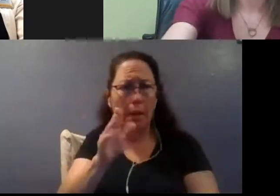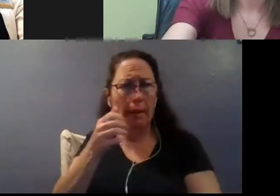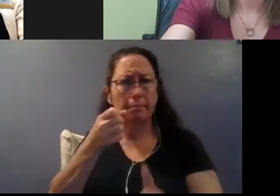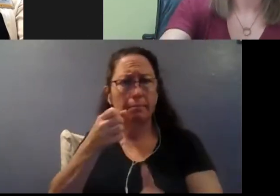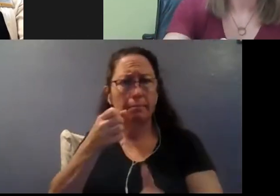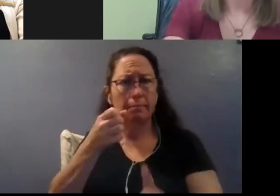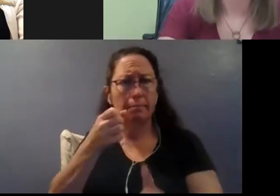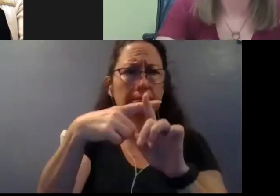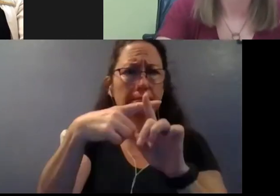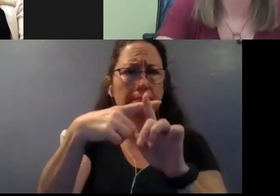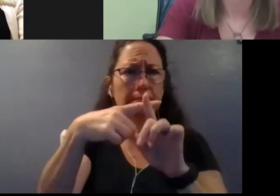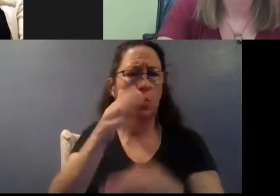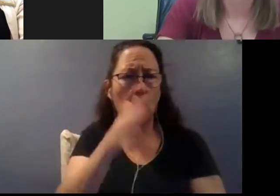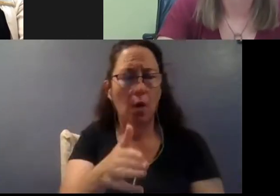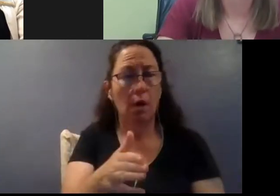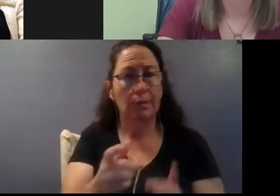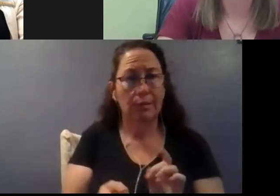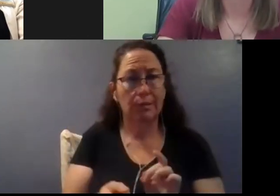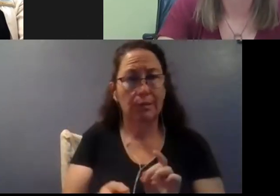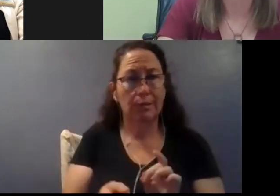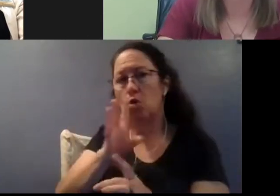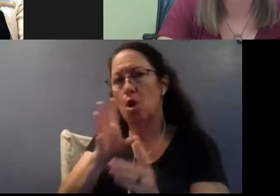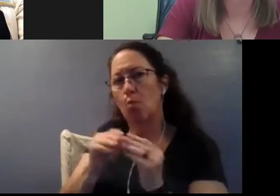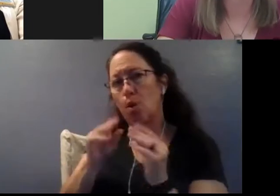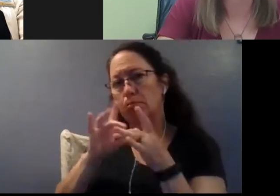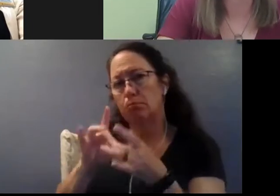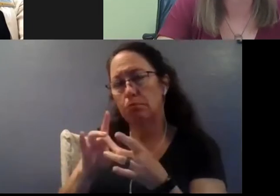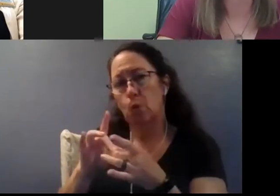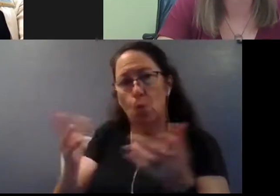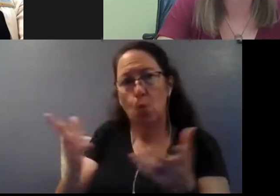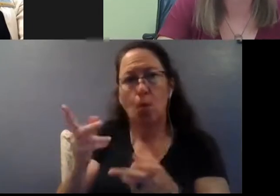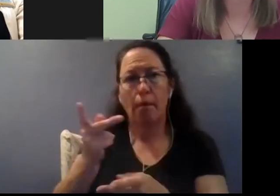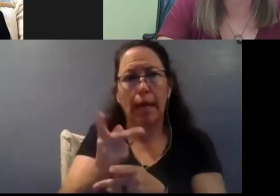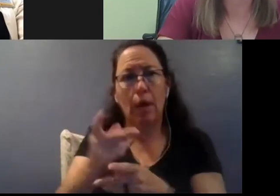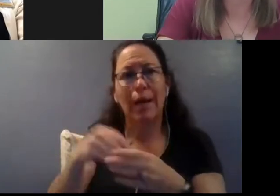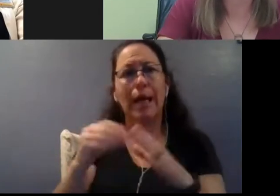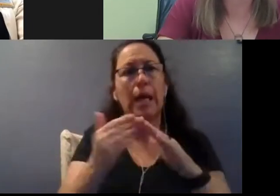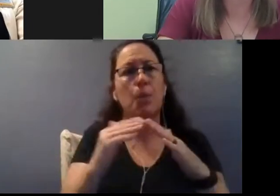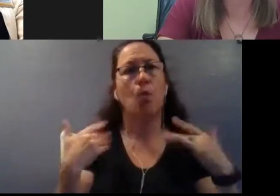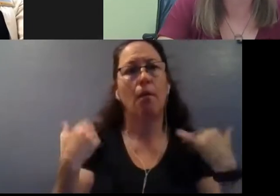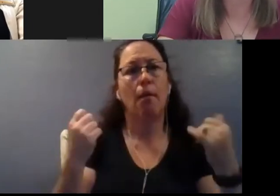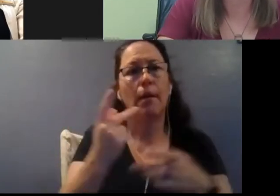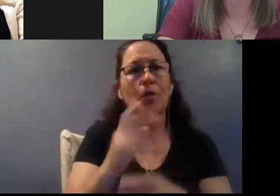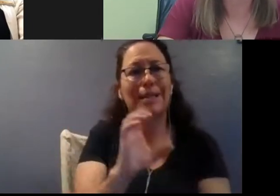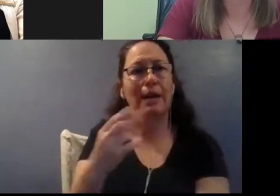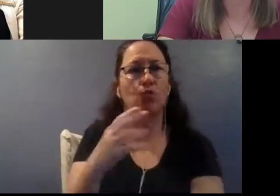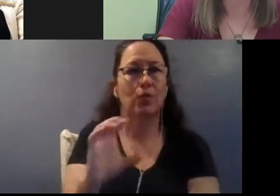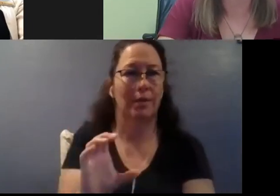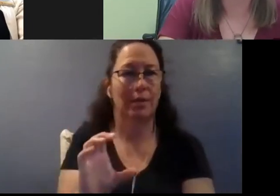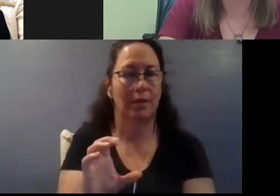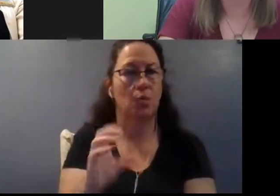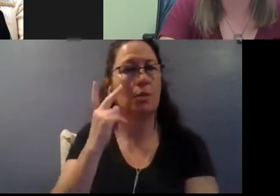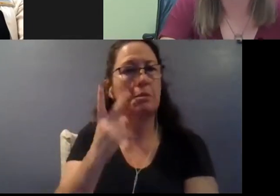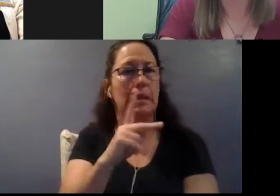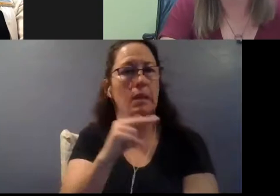difference. Shifting to talk a little bit about the care that's being provided at Community Healthcare or CHC, we are seeing